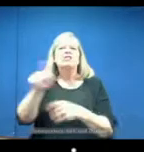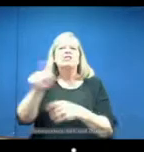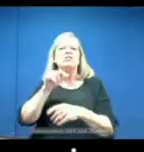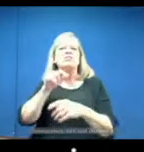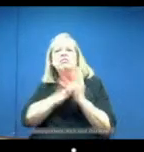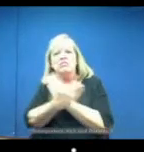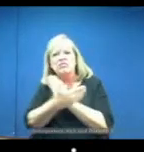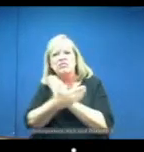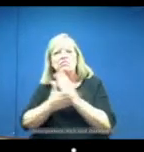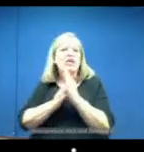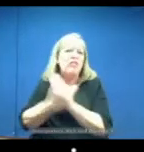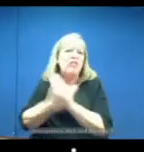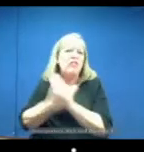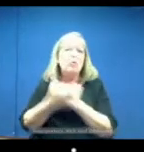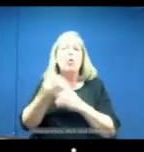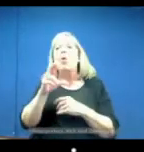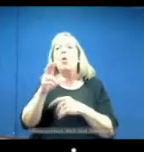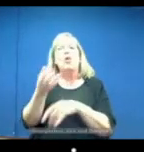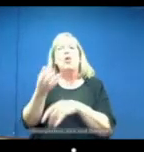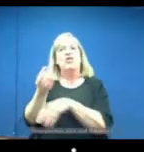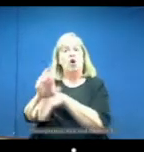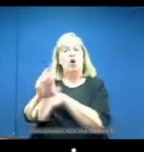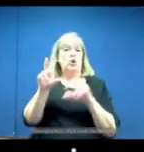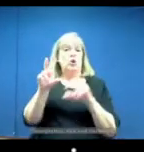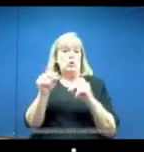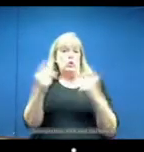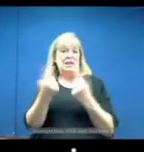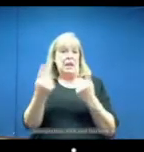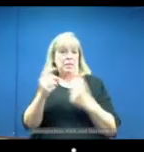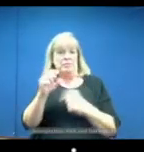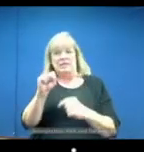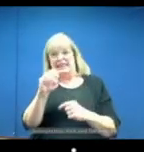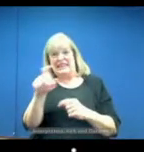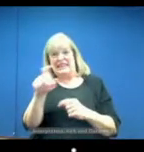or forcing her to perform sexual acts or behaviors she does not want to do.